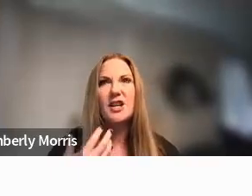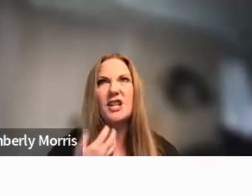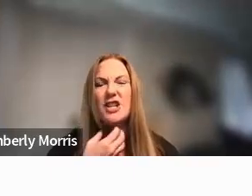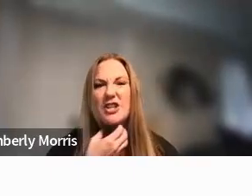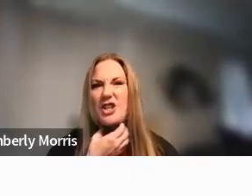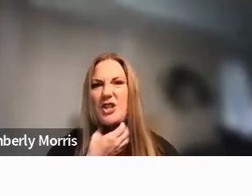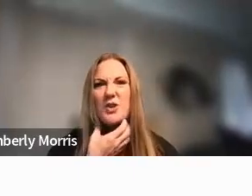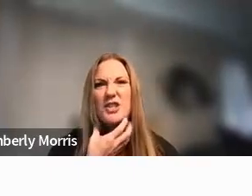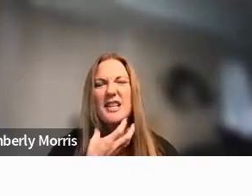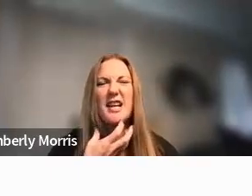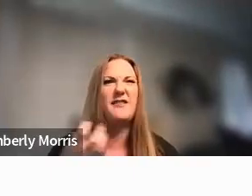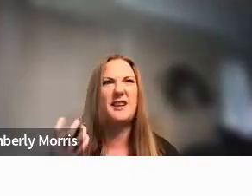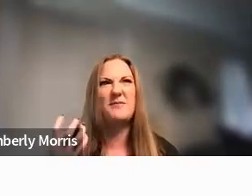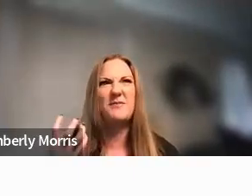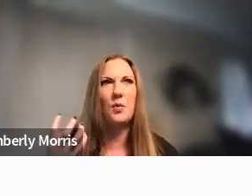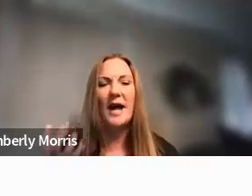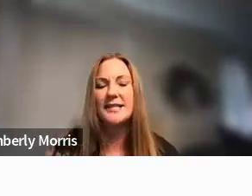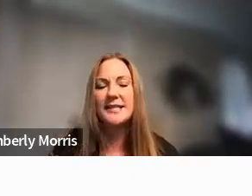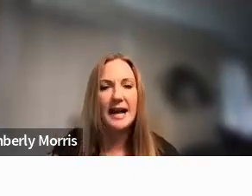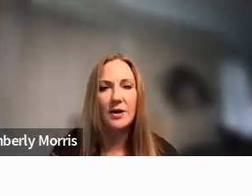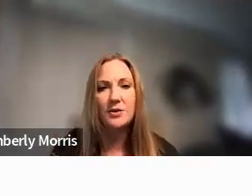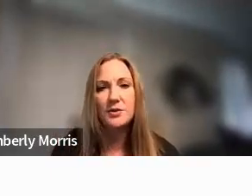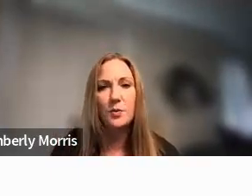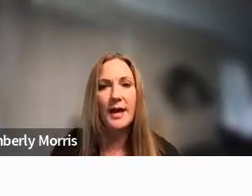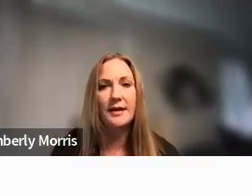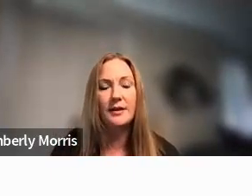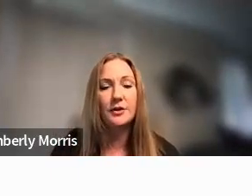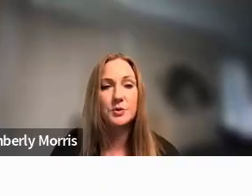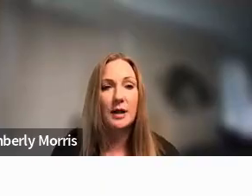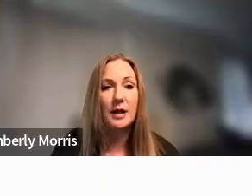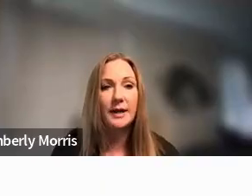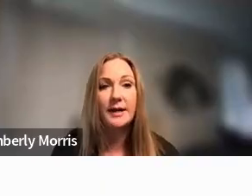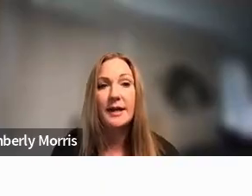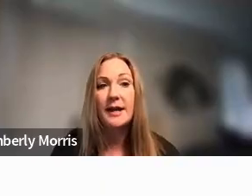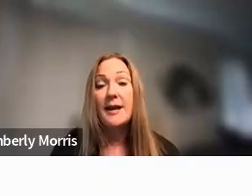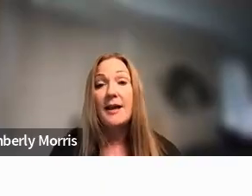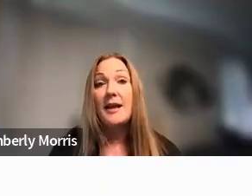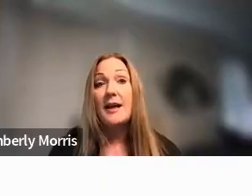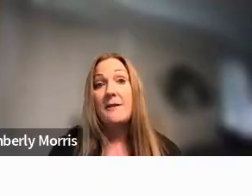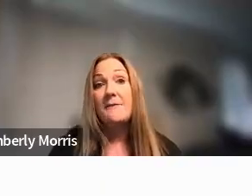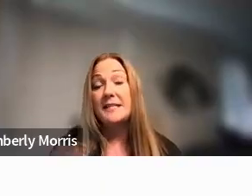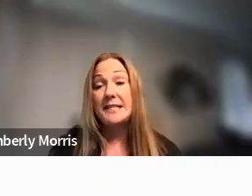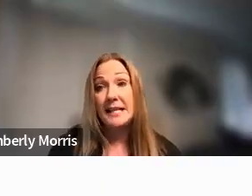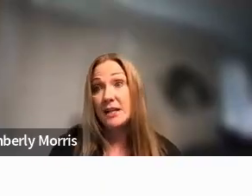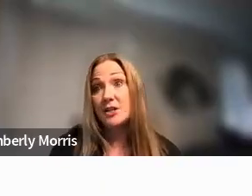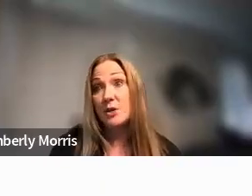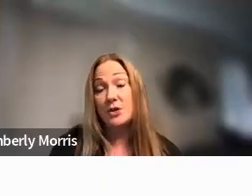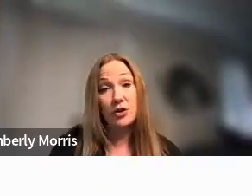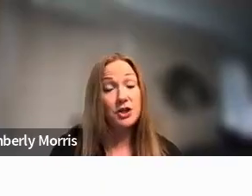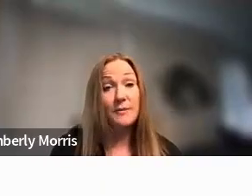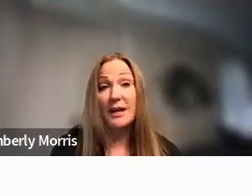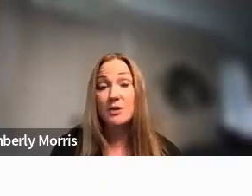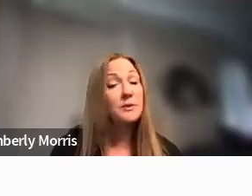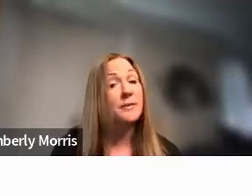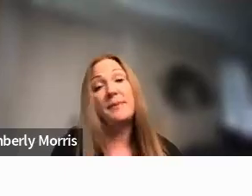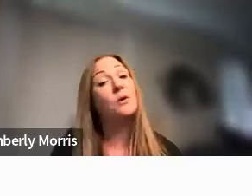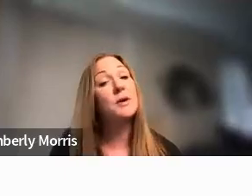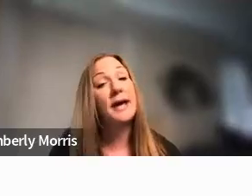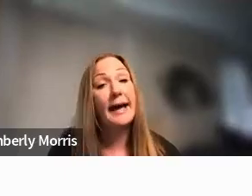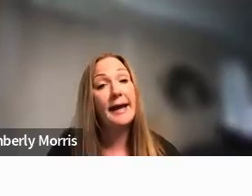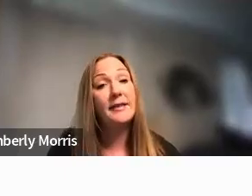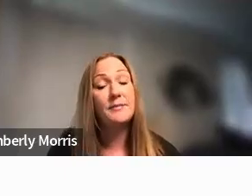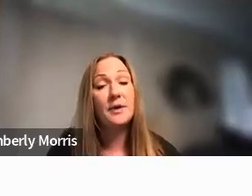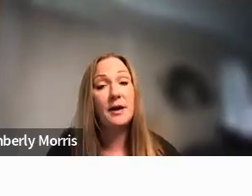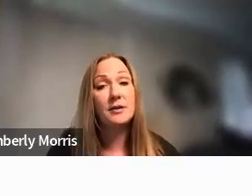feeds, congestion or just kind of a wet sound when they're swallowing, fatigue. So secretion management might